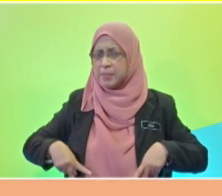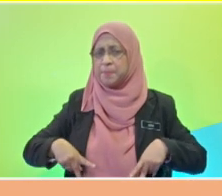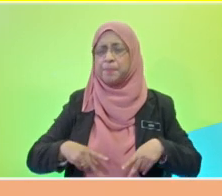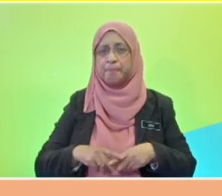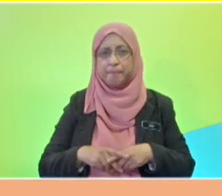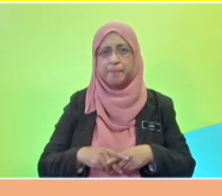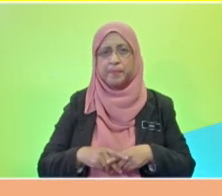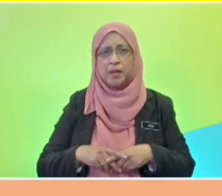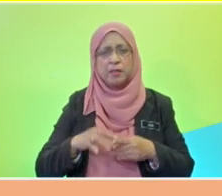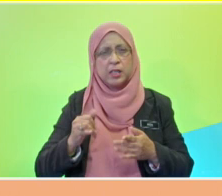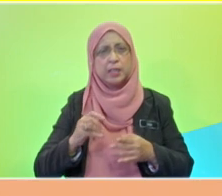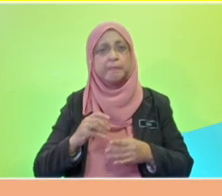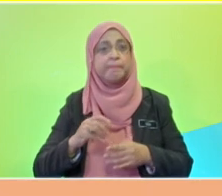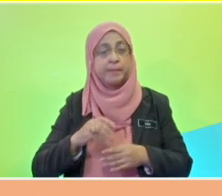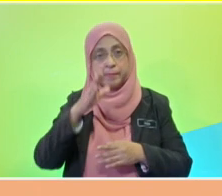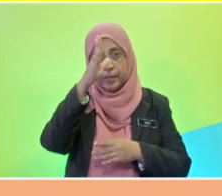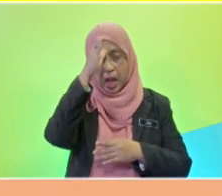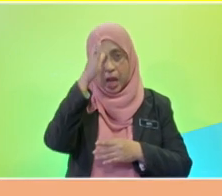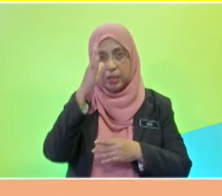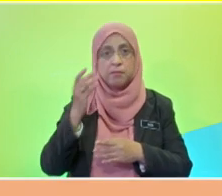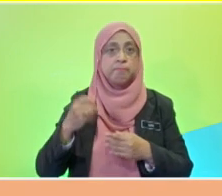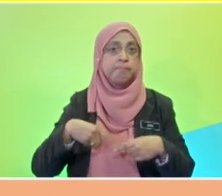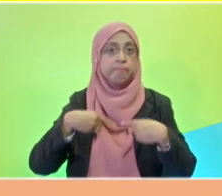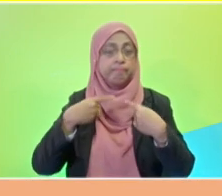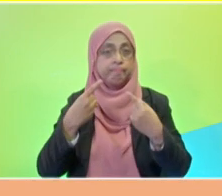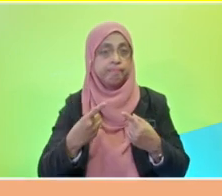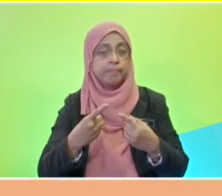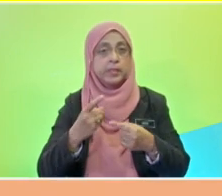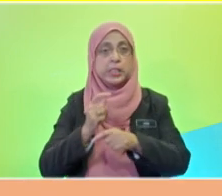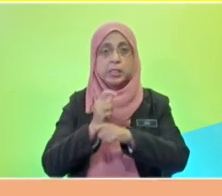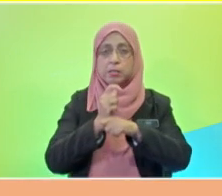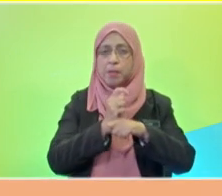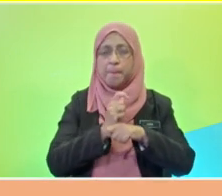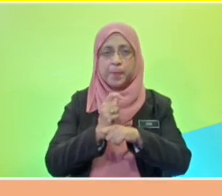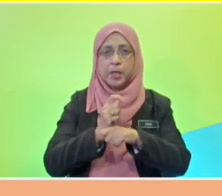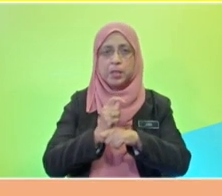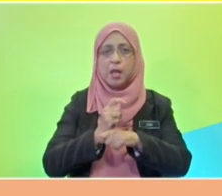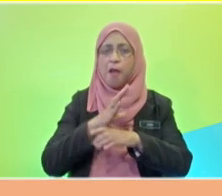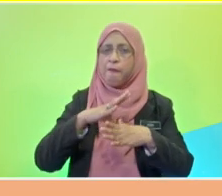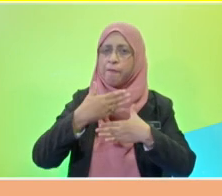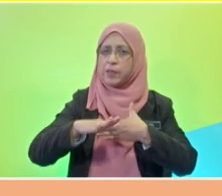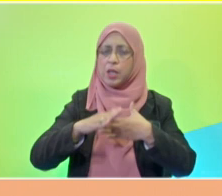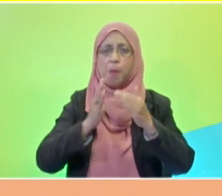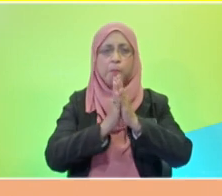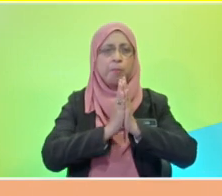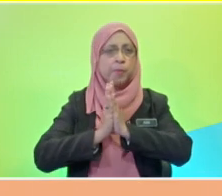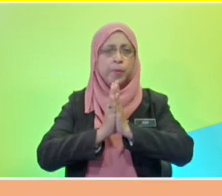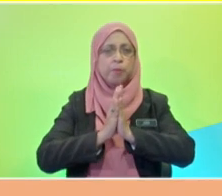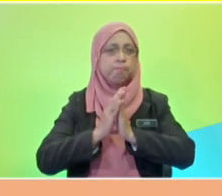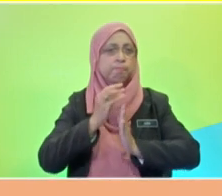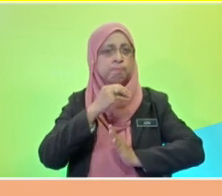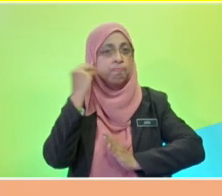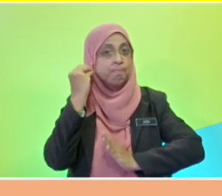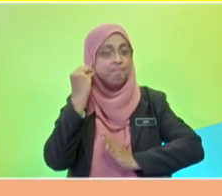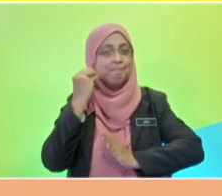Dad takes us to the temple. After we pray, we come back home. It's breakfast